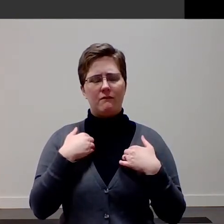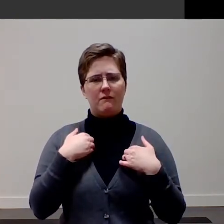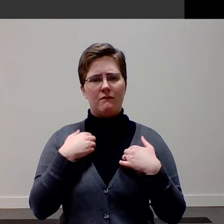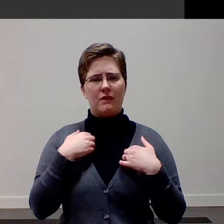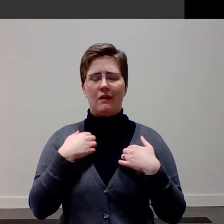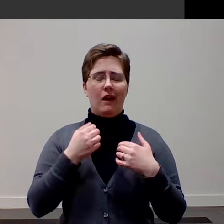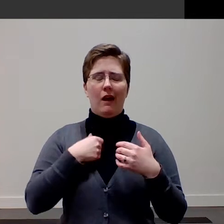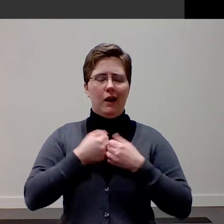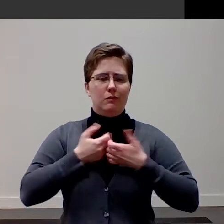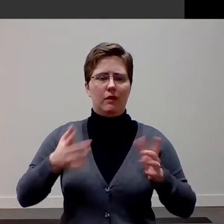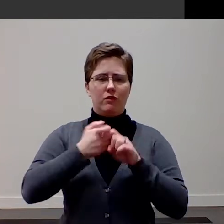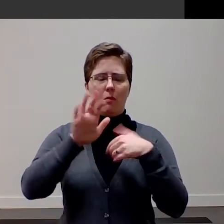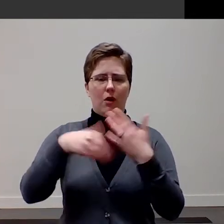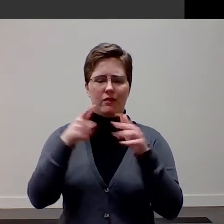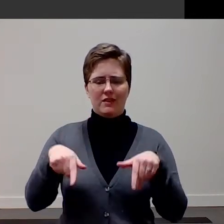COVID-19 fatigue.